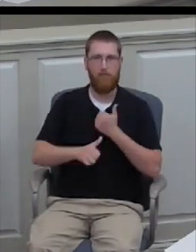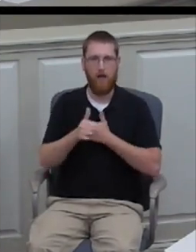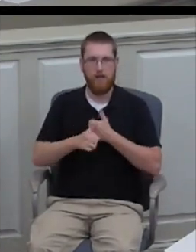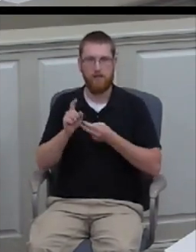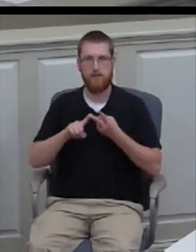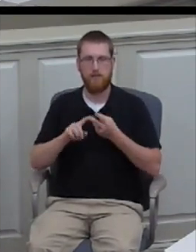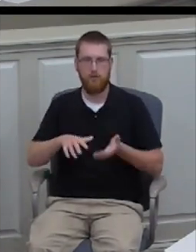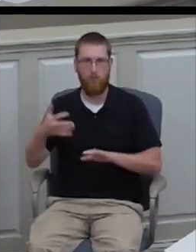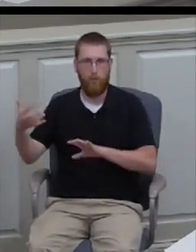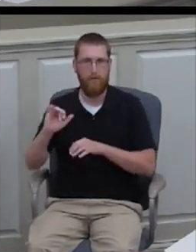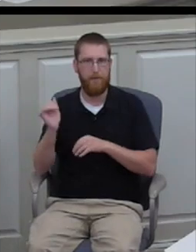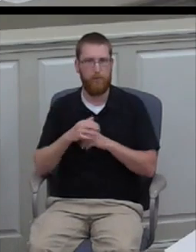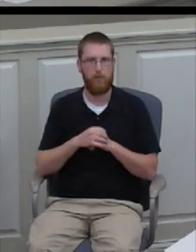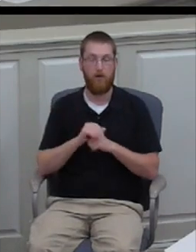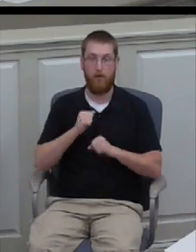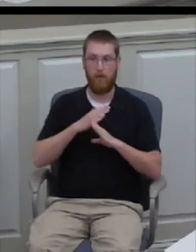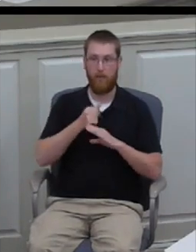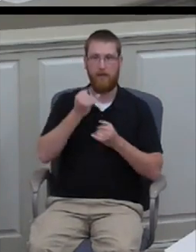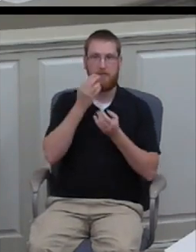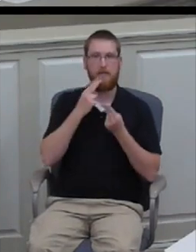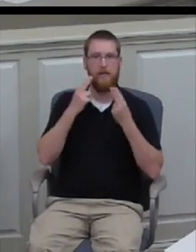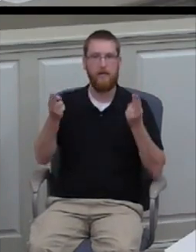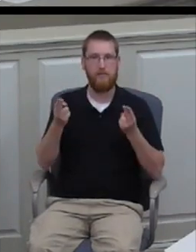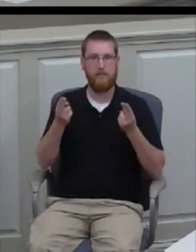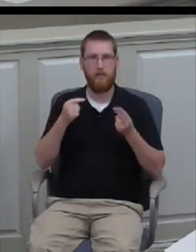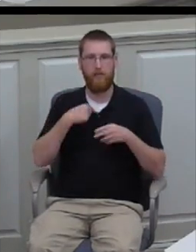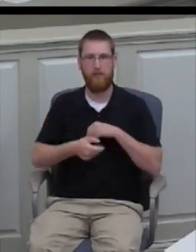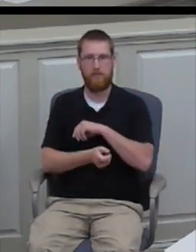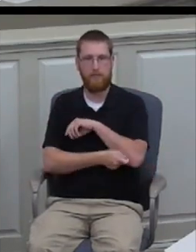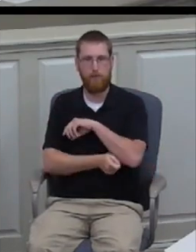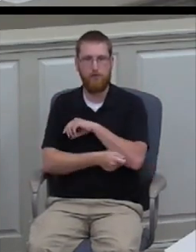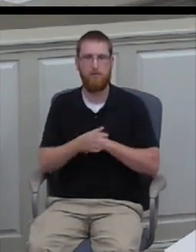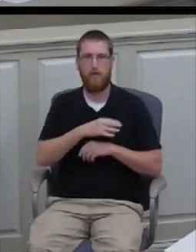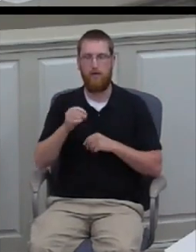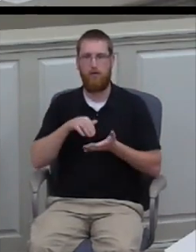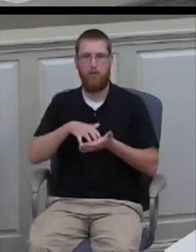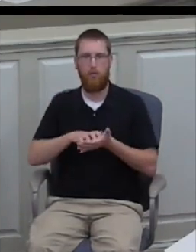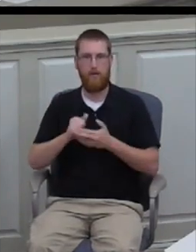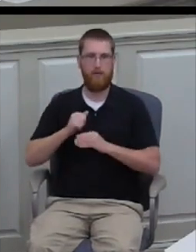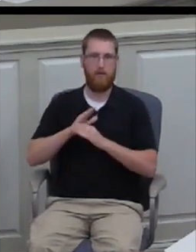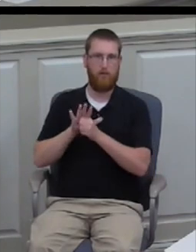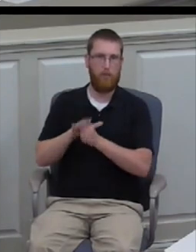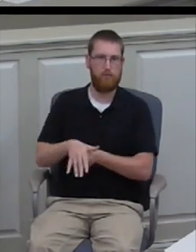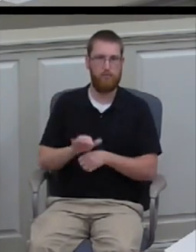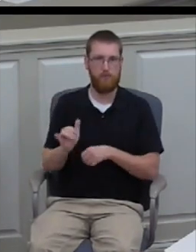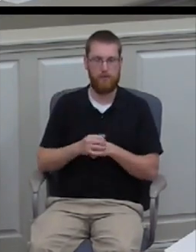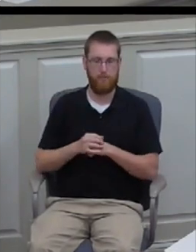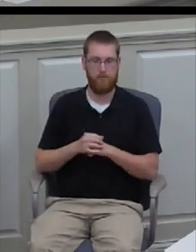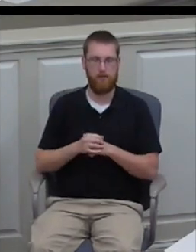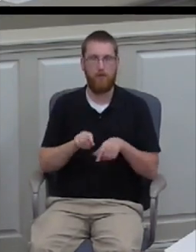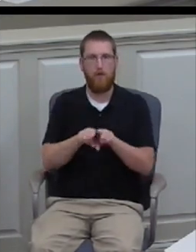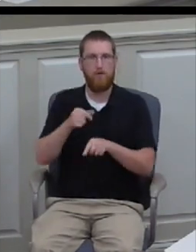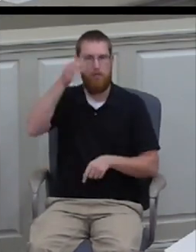and disorder, and by protecting the innocent against deception and the weak against oppression. And whereas the men and